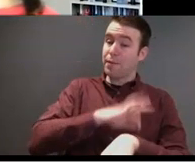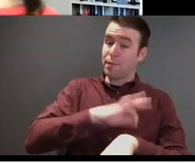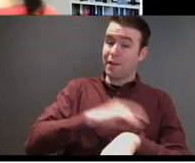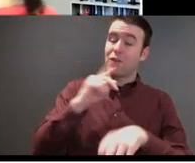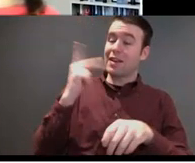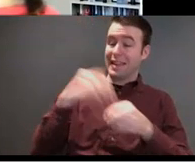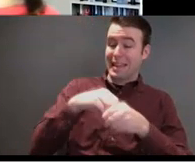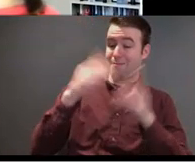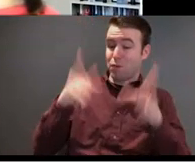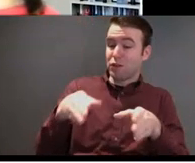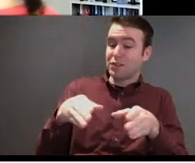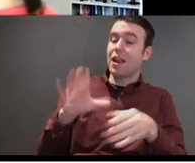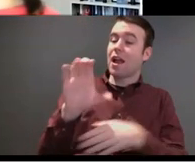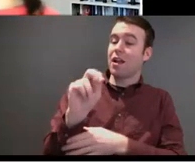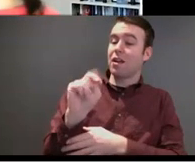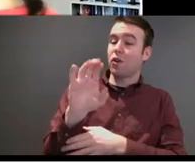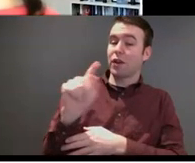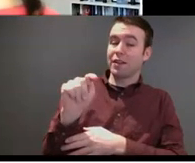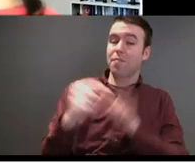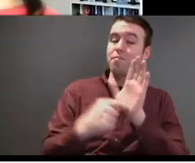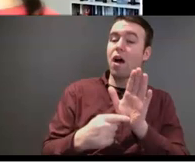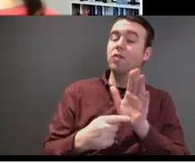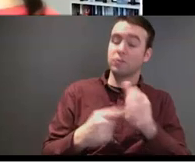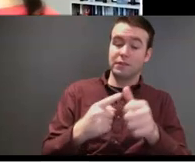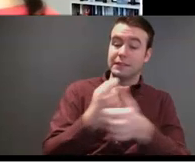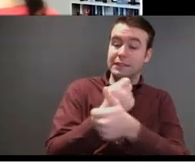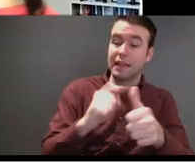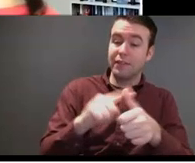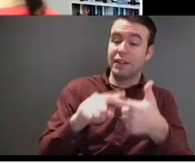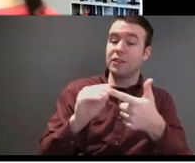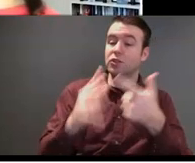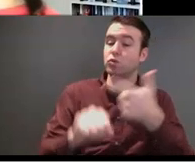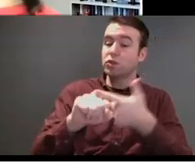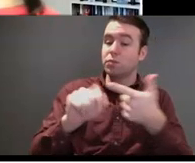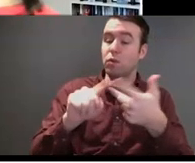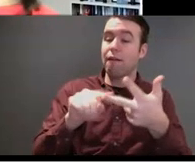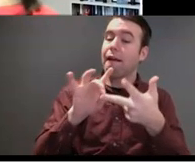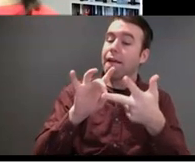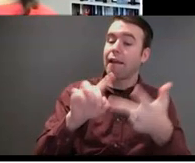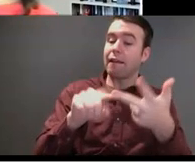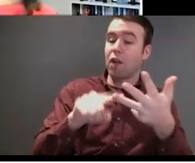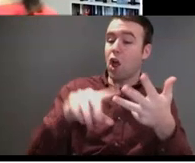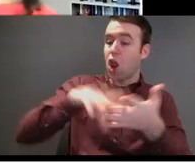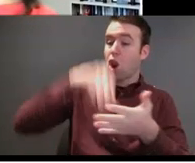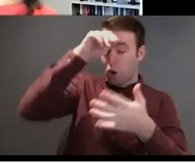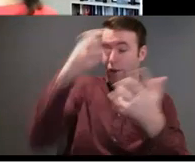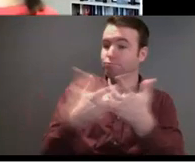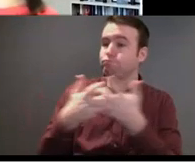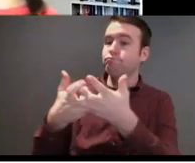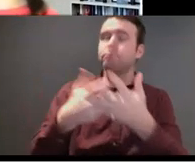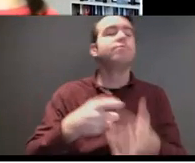in-person concurrent model are safety and student support, connection, and learning continuity.